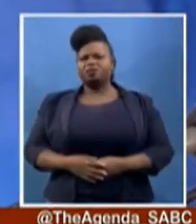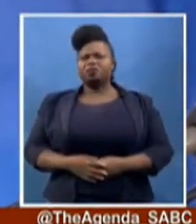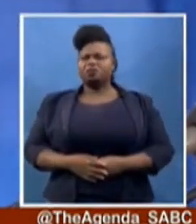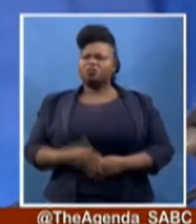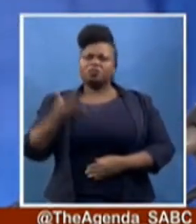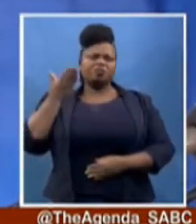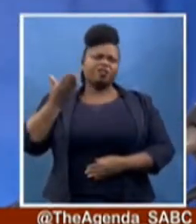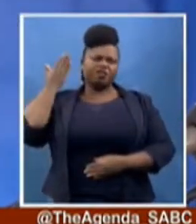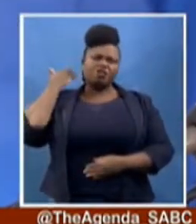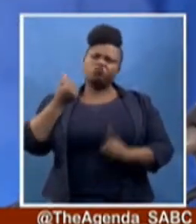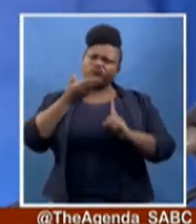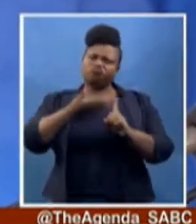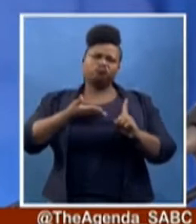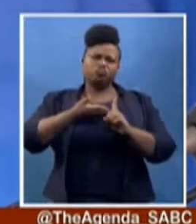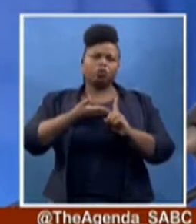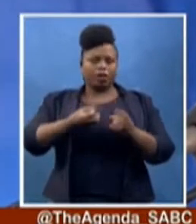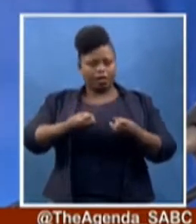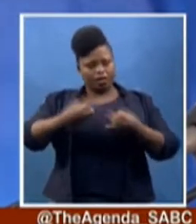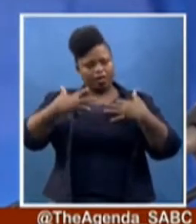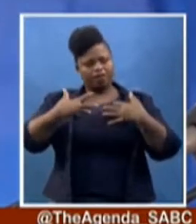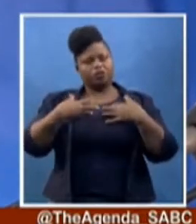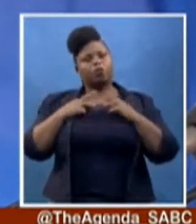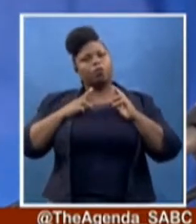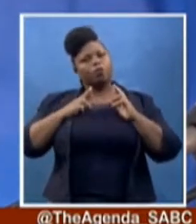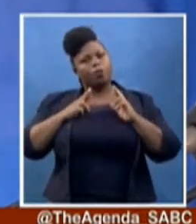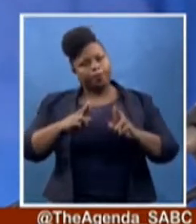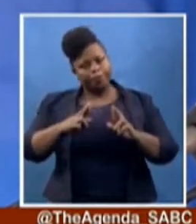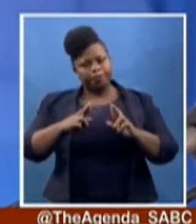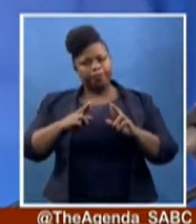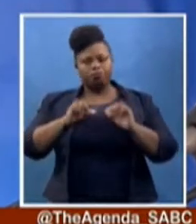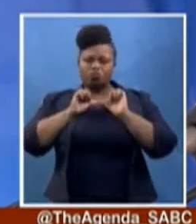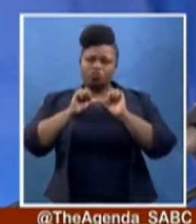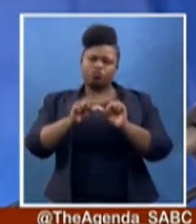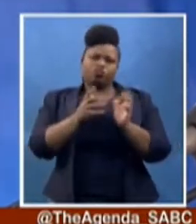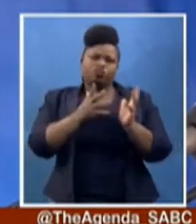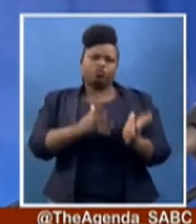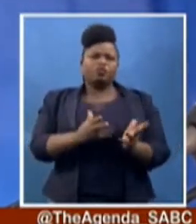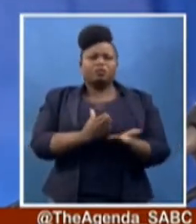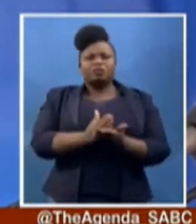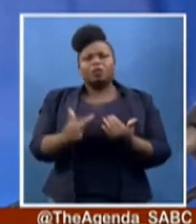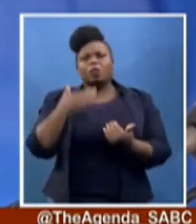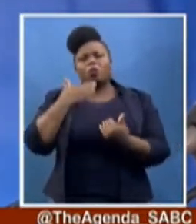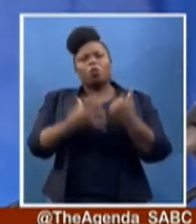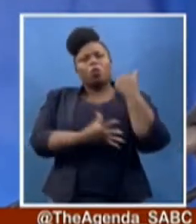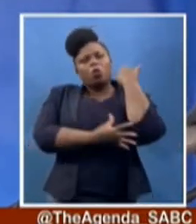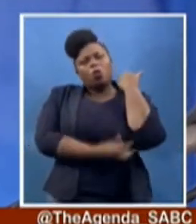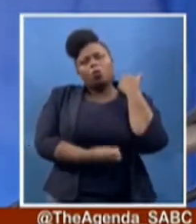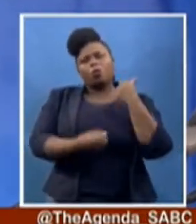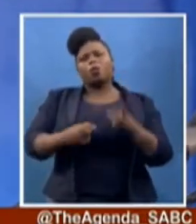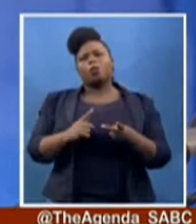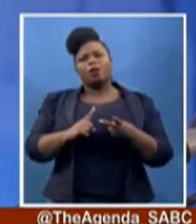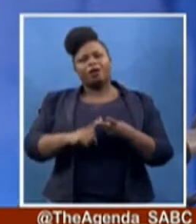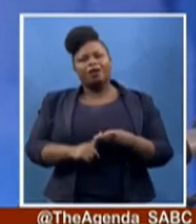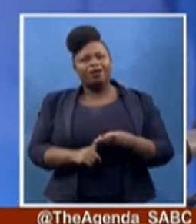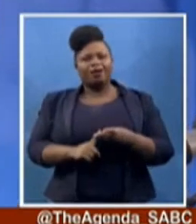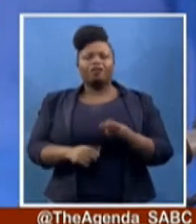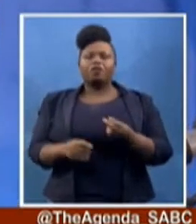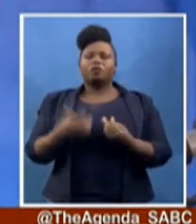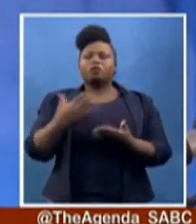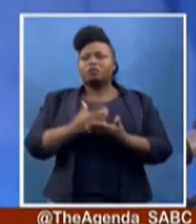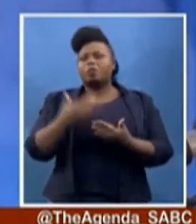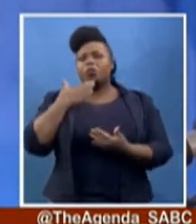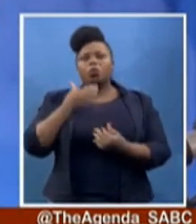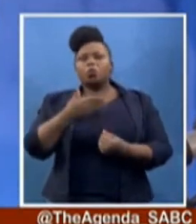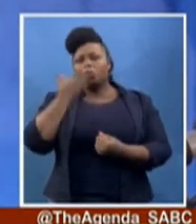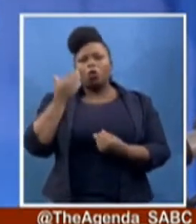the hopeless, the underprivileged, and the ordinary people of our country. She believed